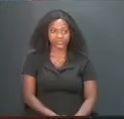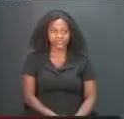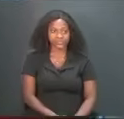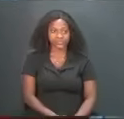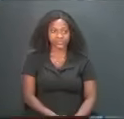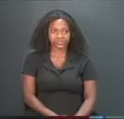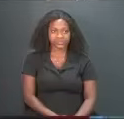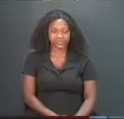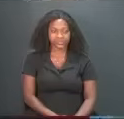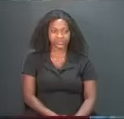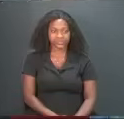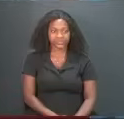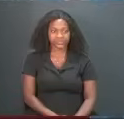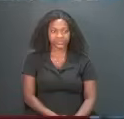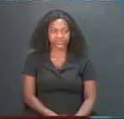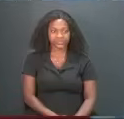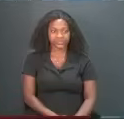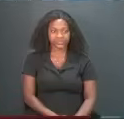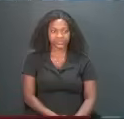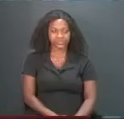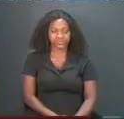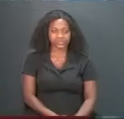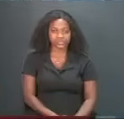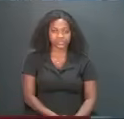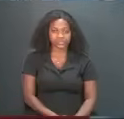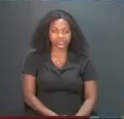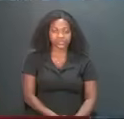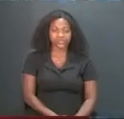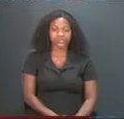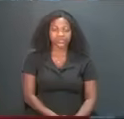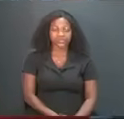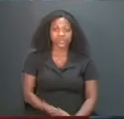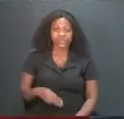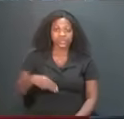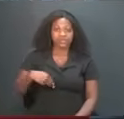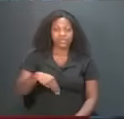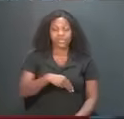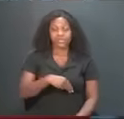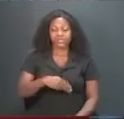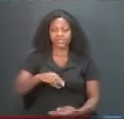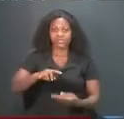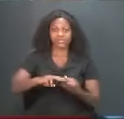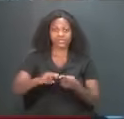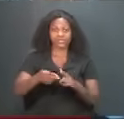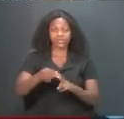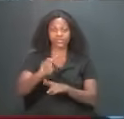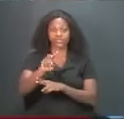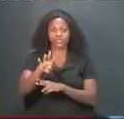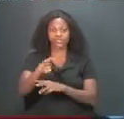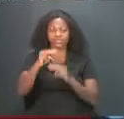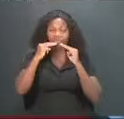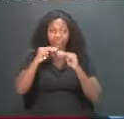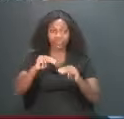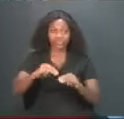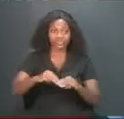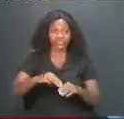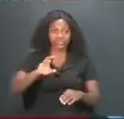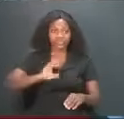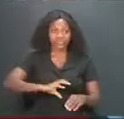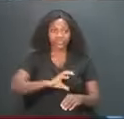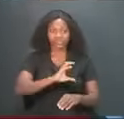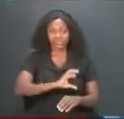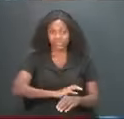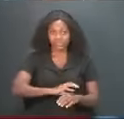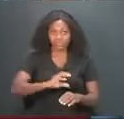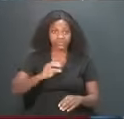Honorable members, item 24, motion. Chairman of the committee.